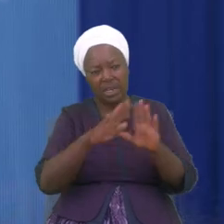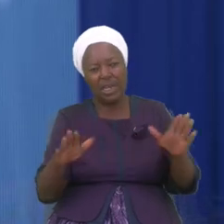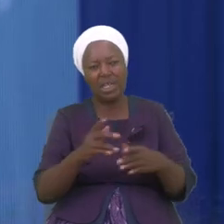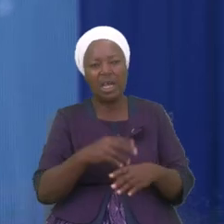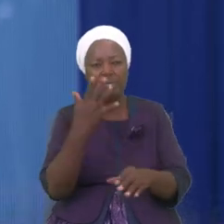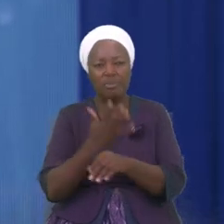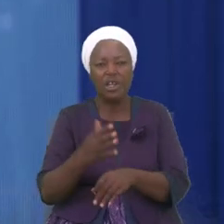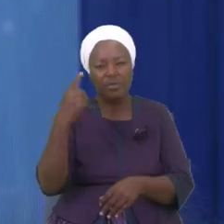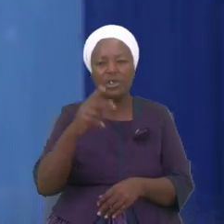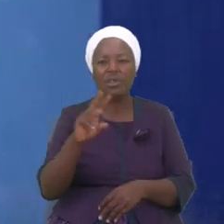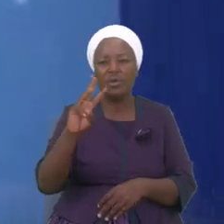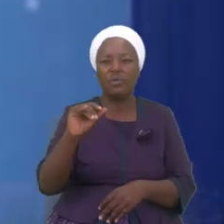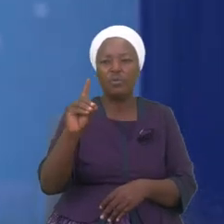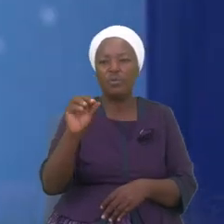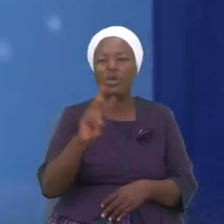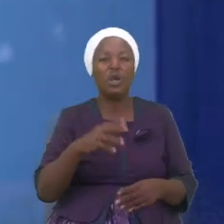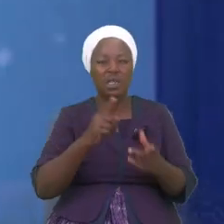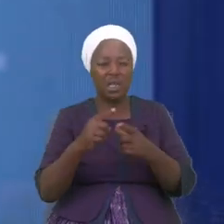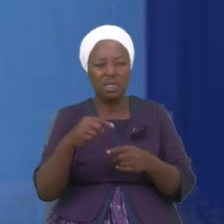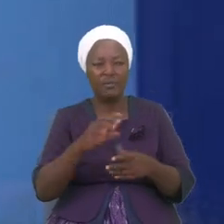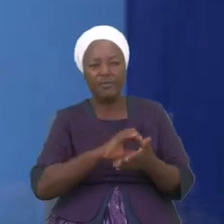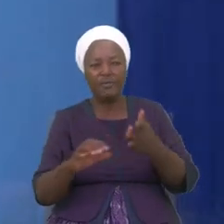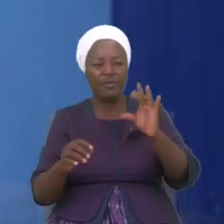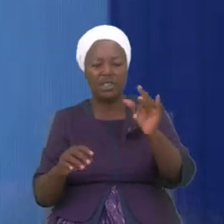now come now and